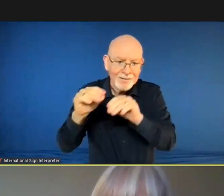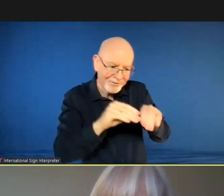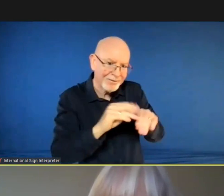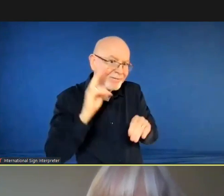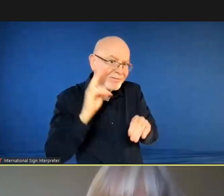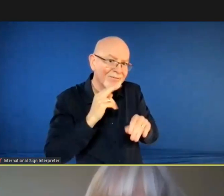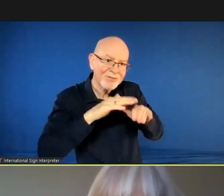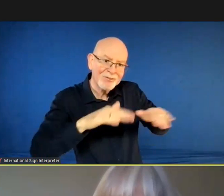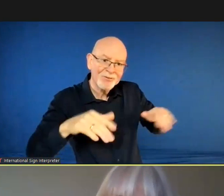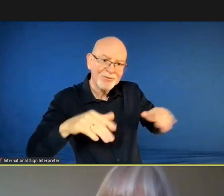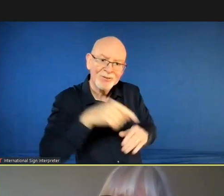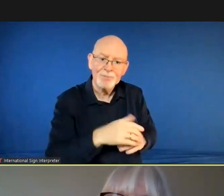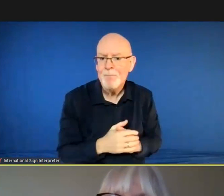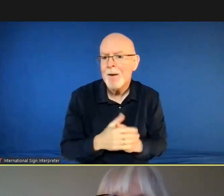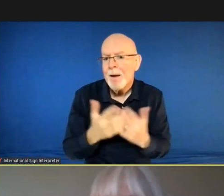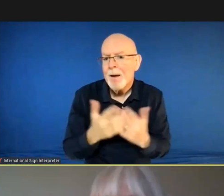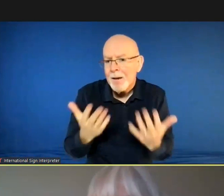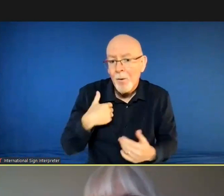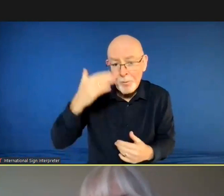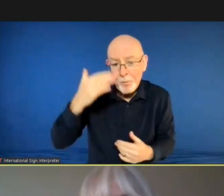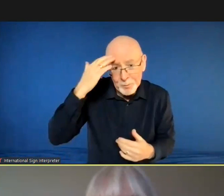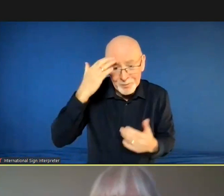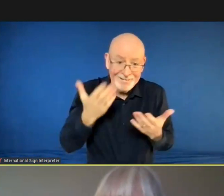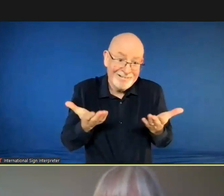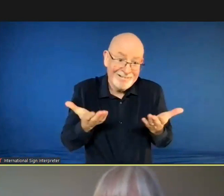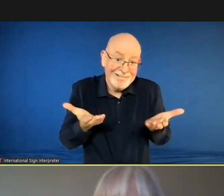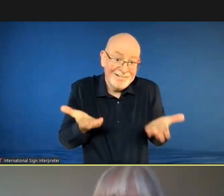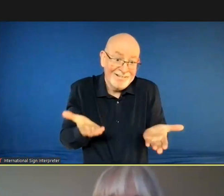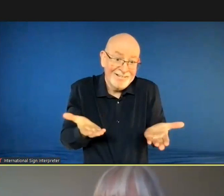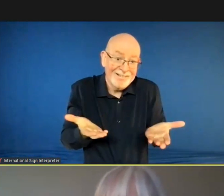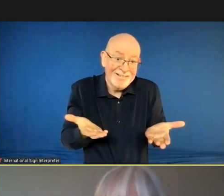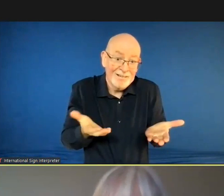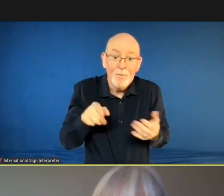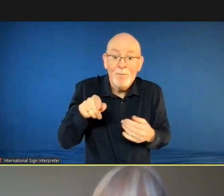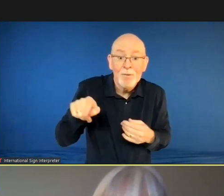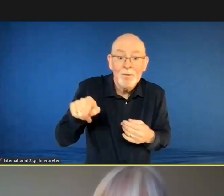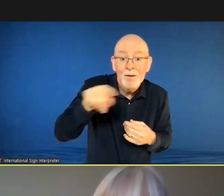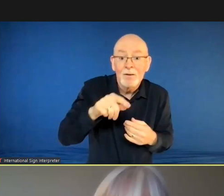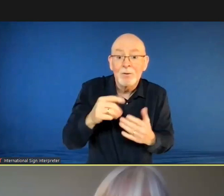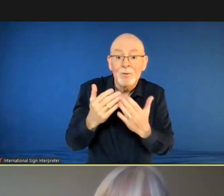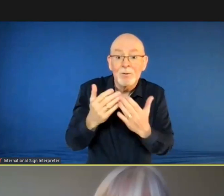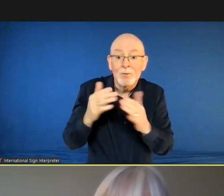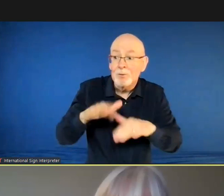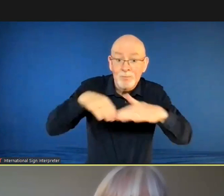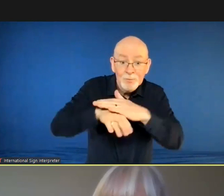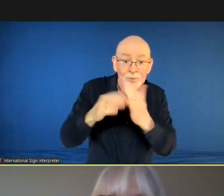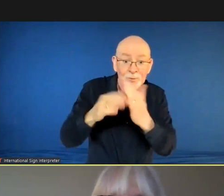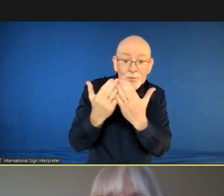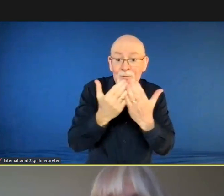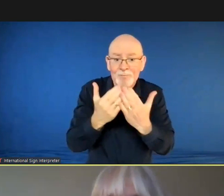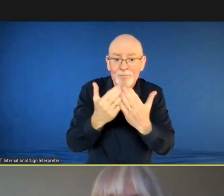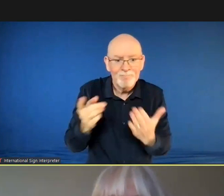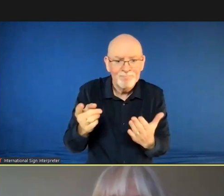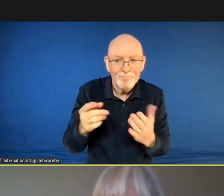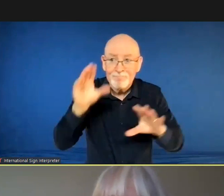many children may be in school, but they aren't really learning. They're not really getting an education. This